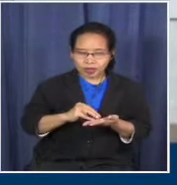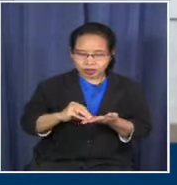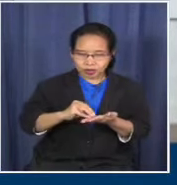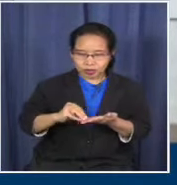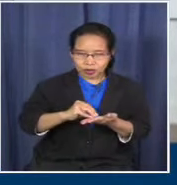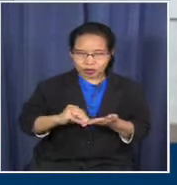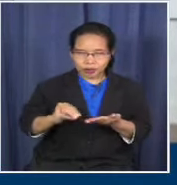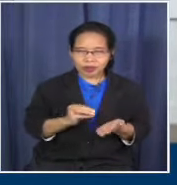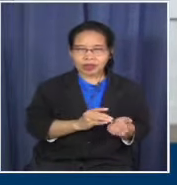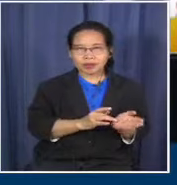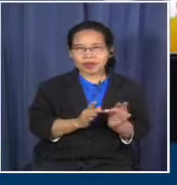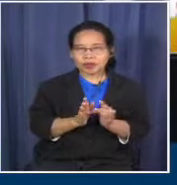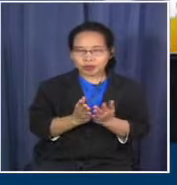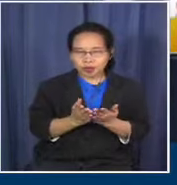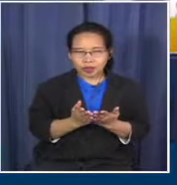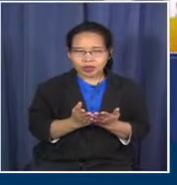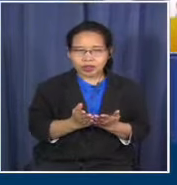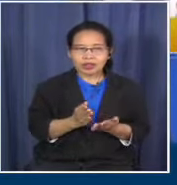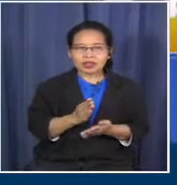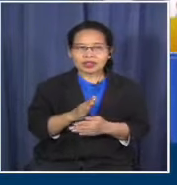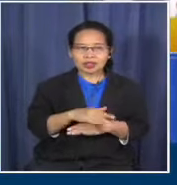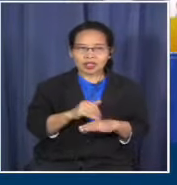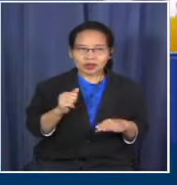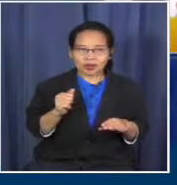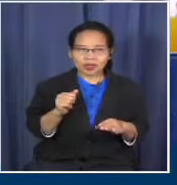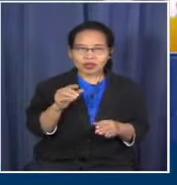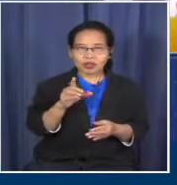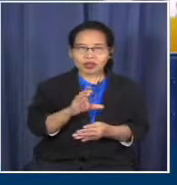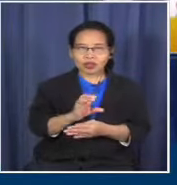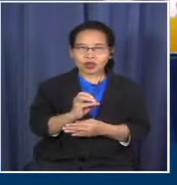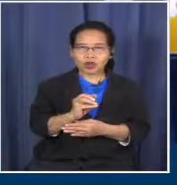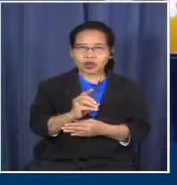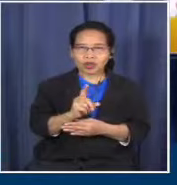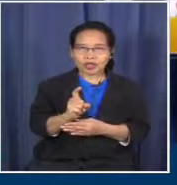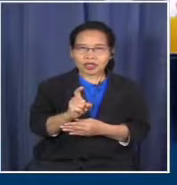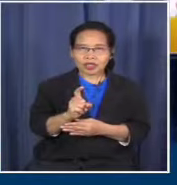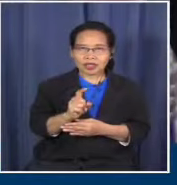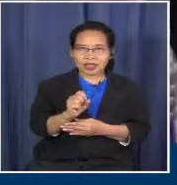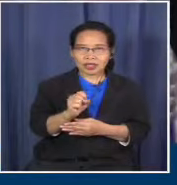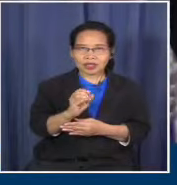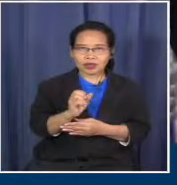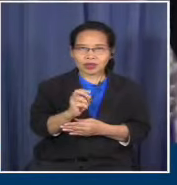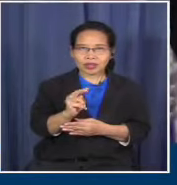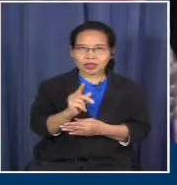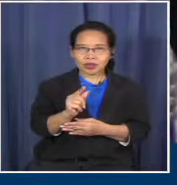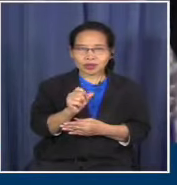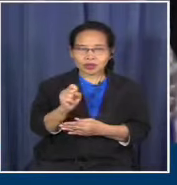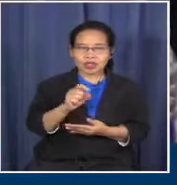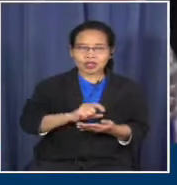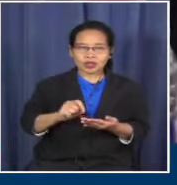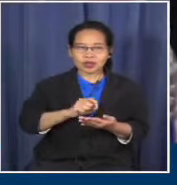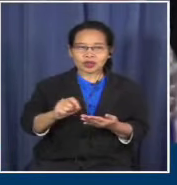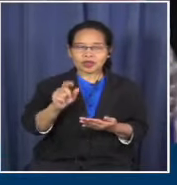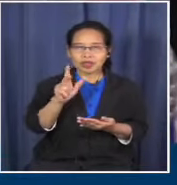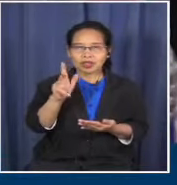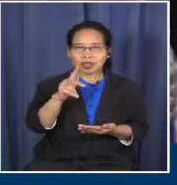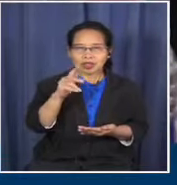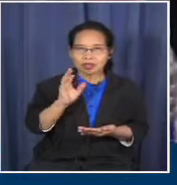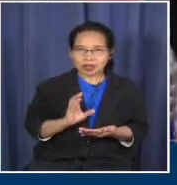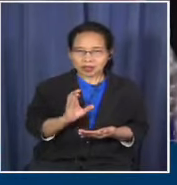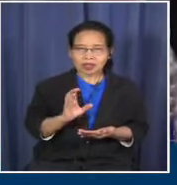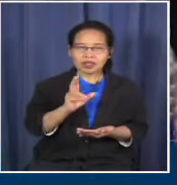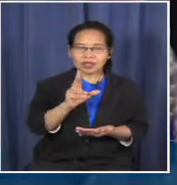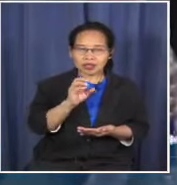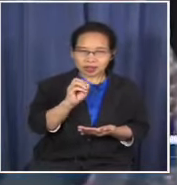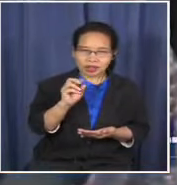One of the oldest manuscripts of the Bible is at the British Library. It is called the Codex Sinaiticus.